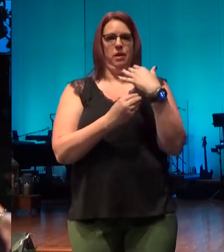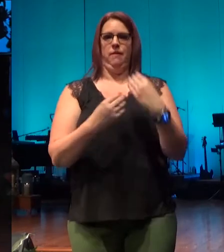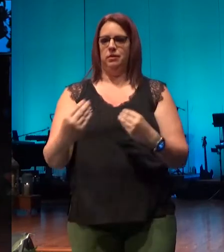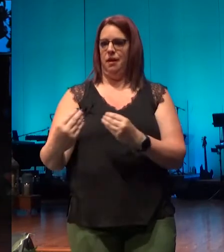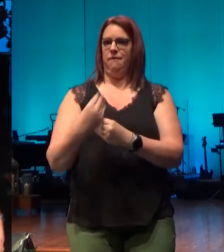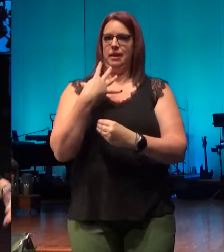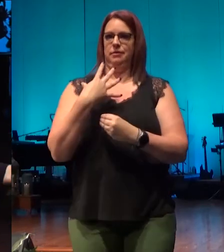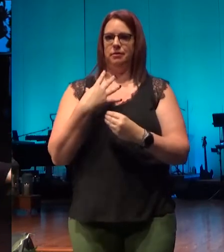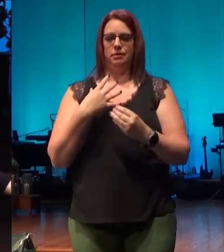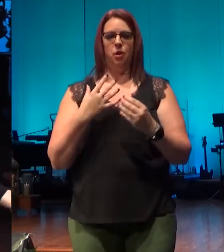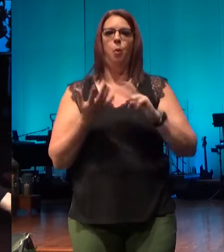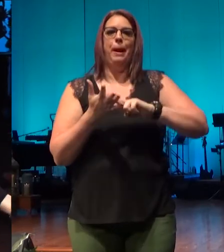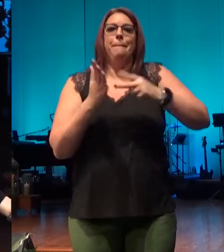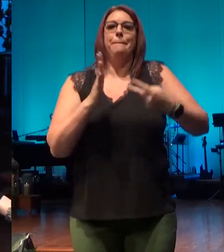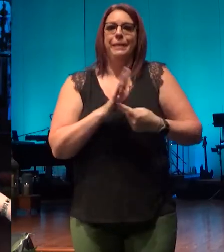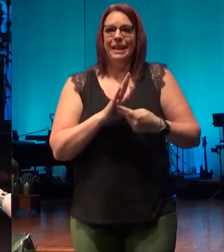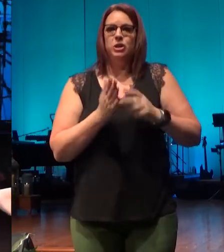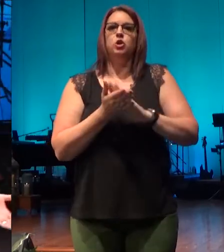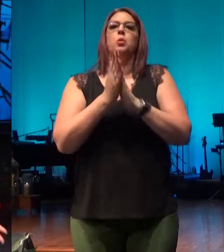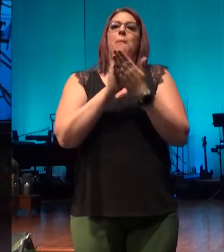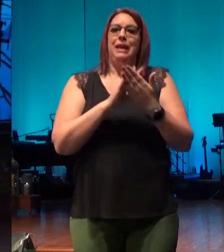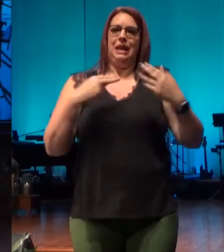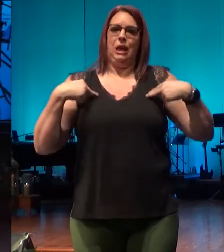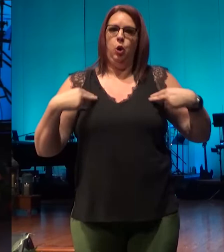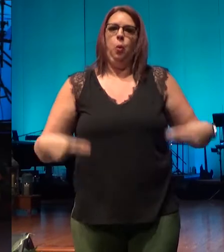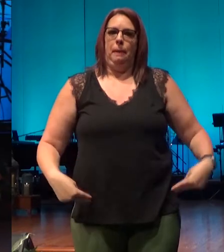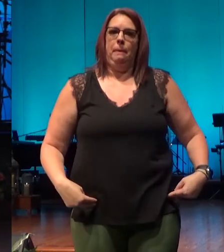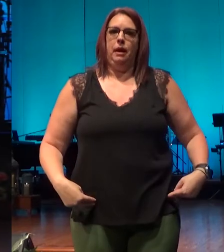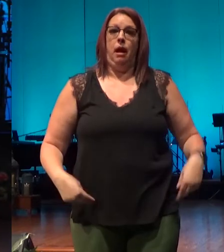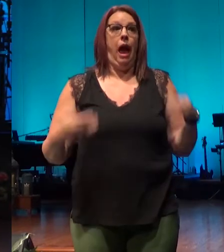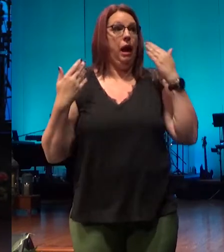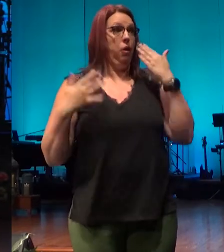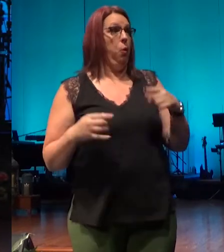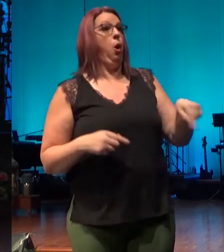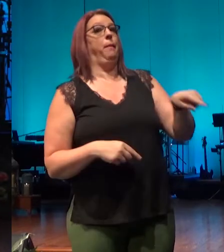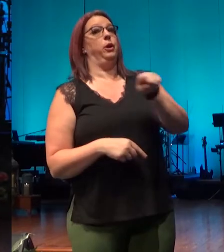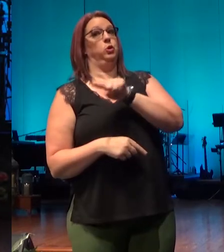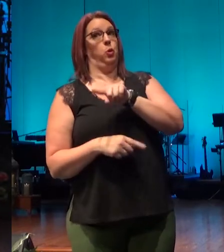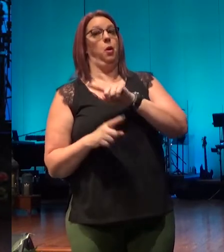human. And I don't know about you all, but I know some of